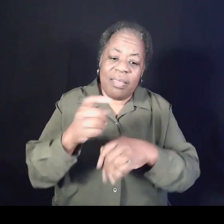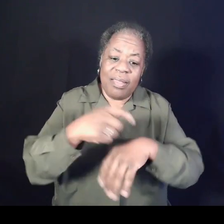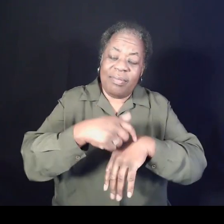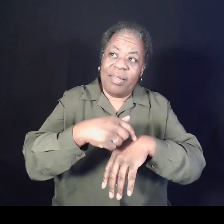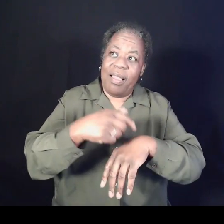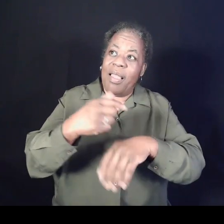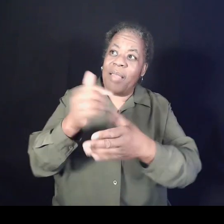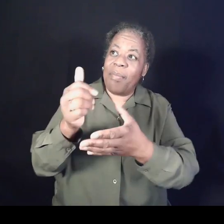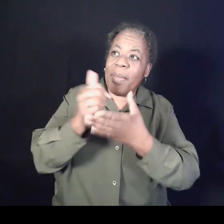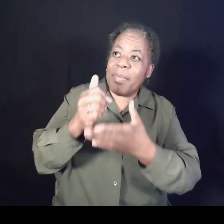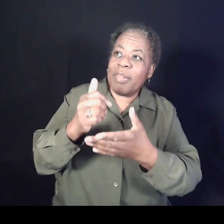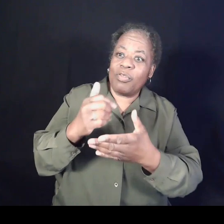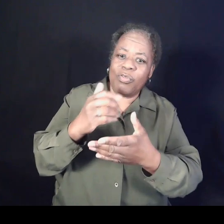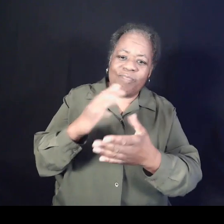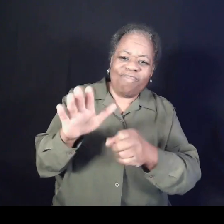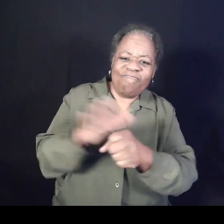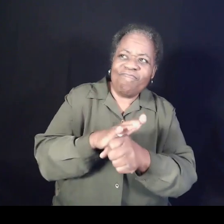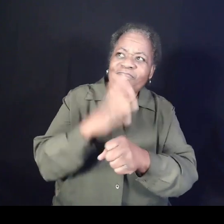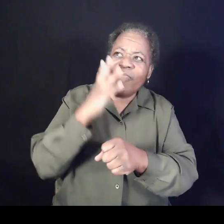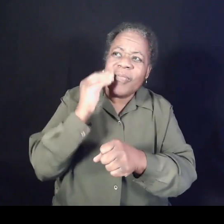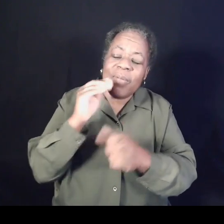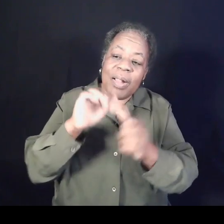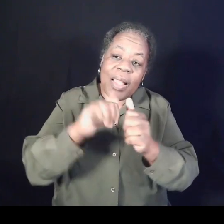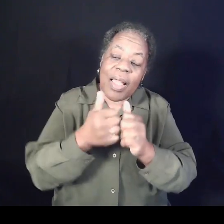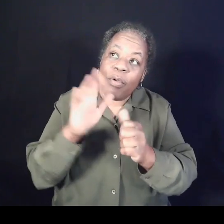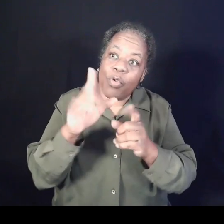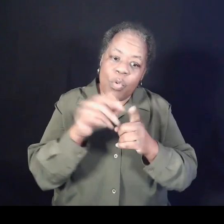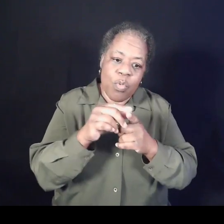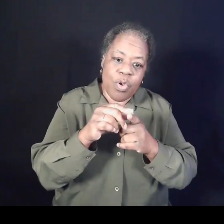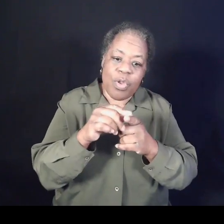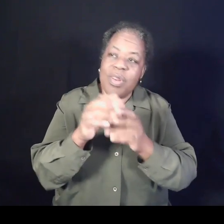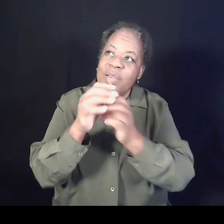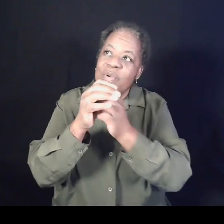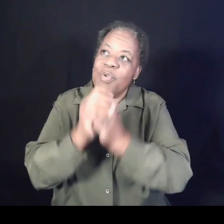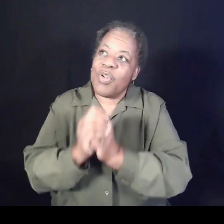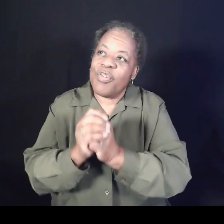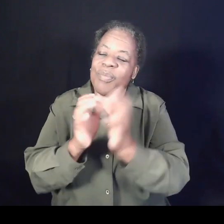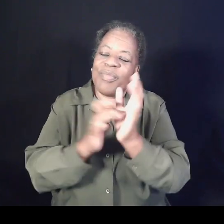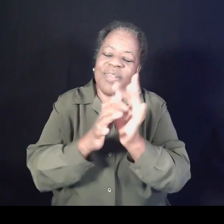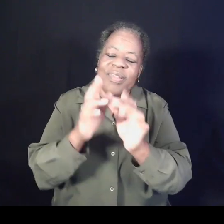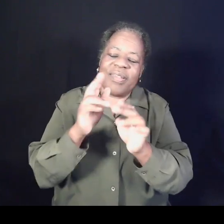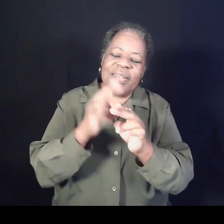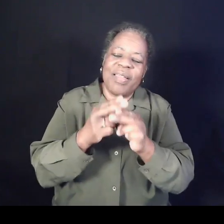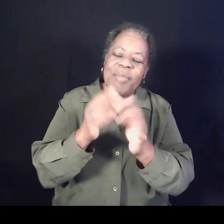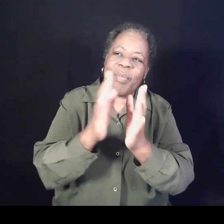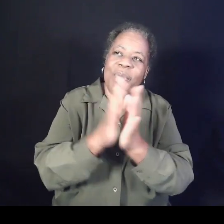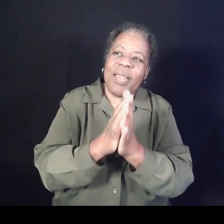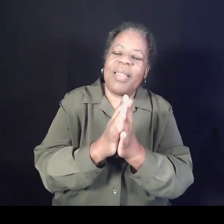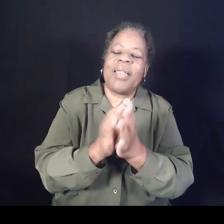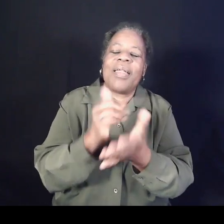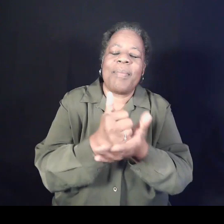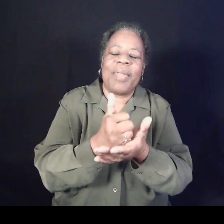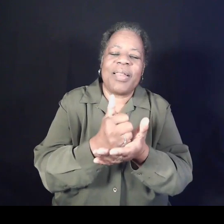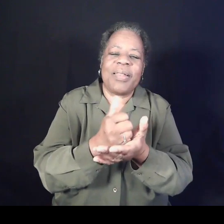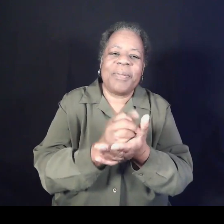that fully through your word and through worship. In Jesus' name we pray. Amen.